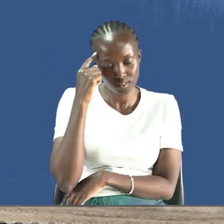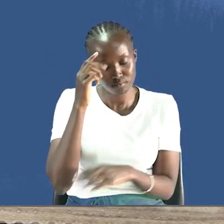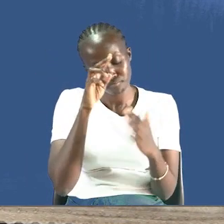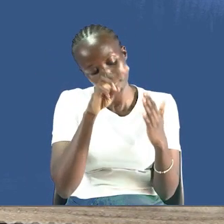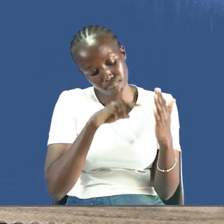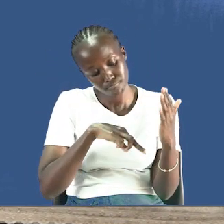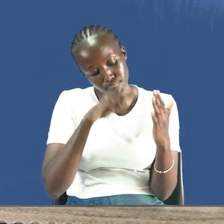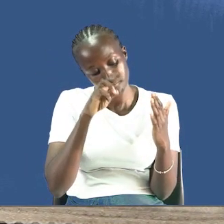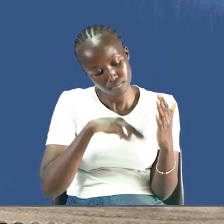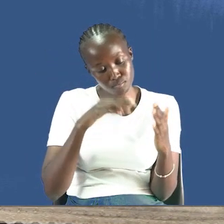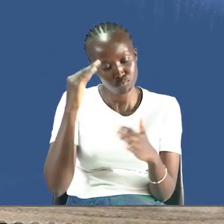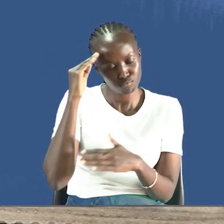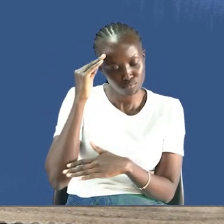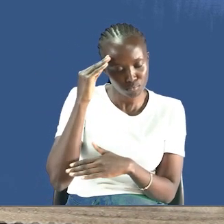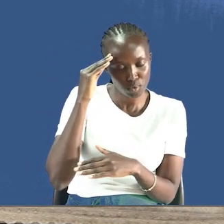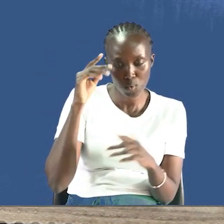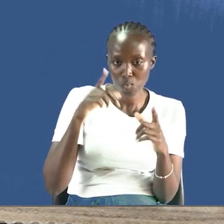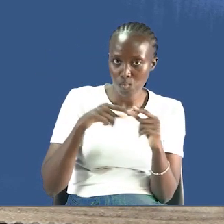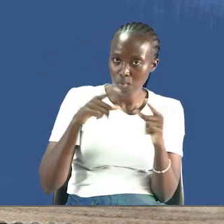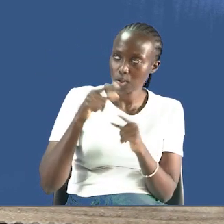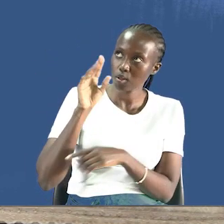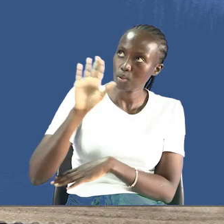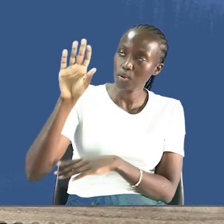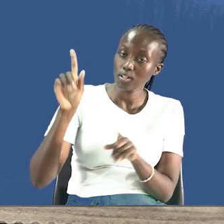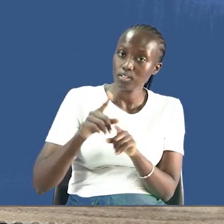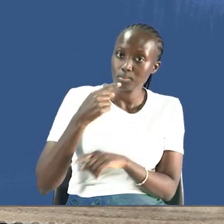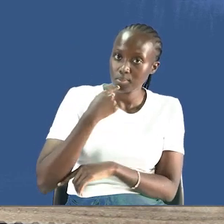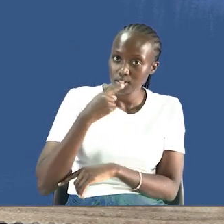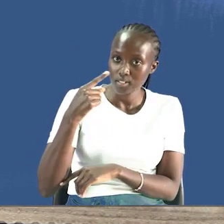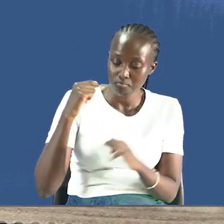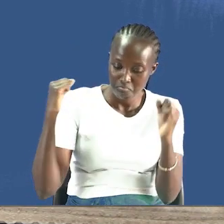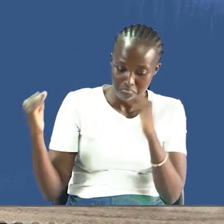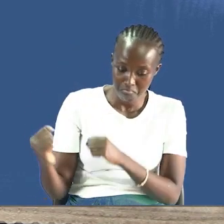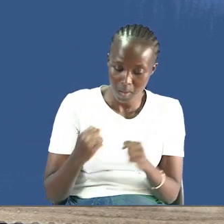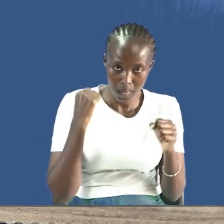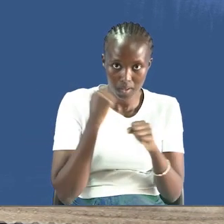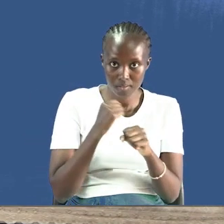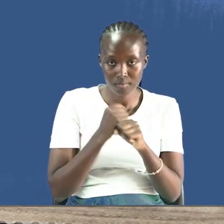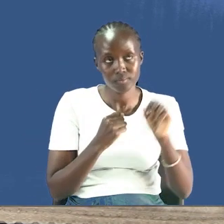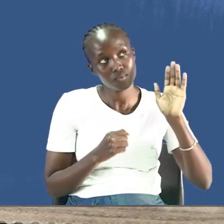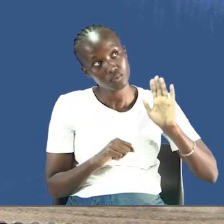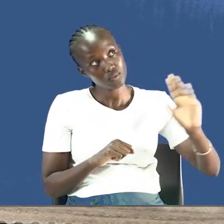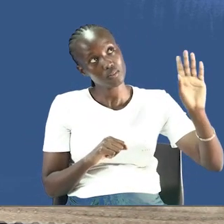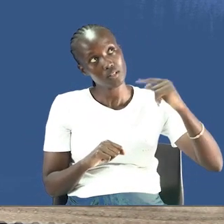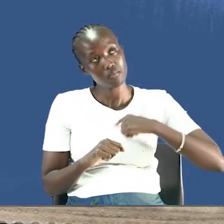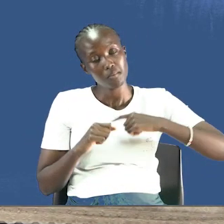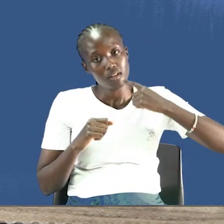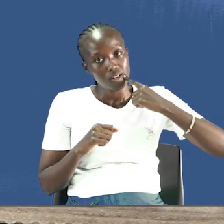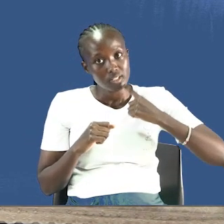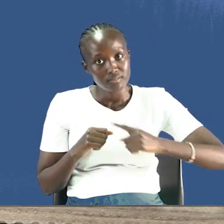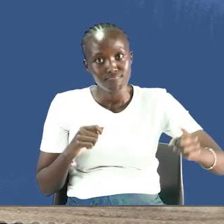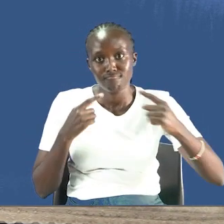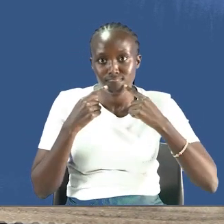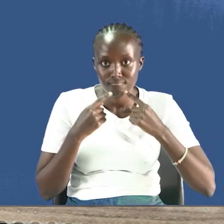your wonderful works. They will tell of the power of your awesome works. And I will proclaim of